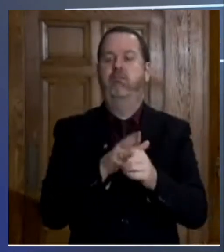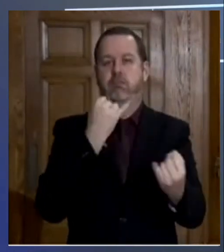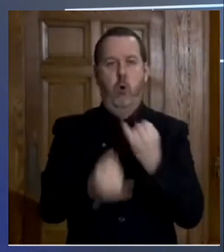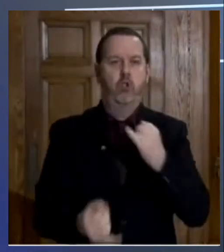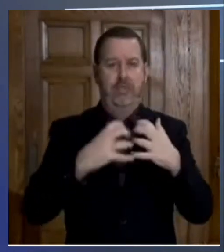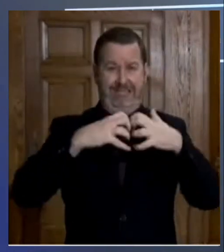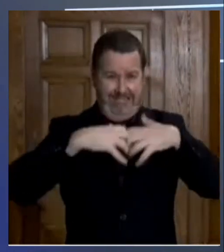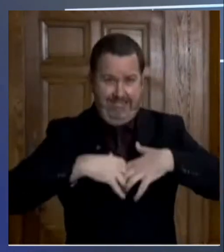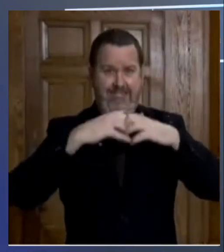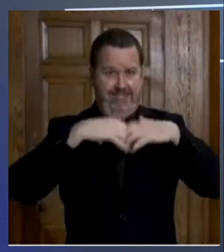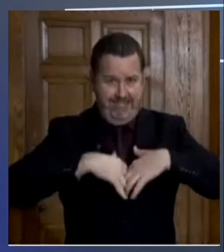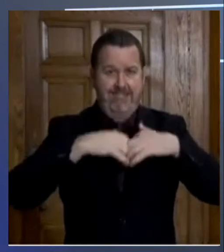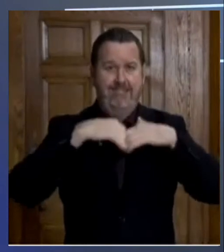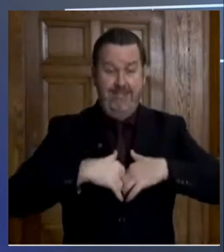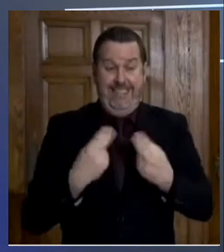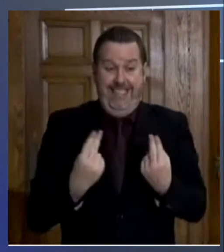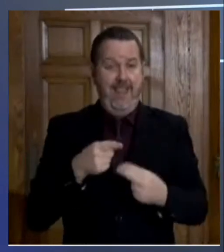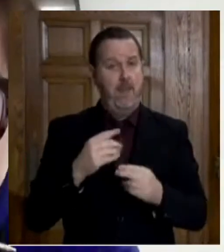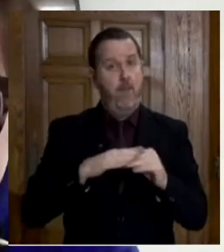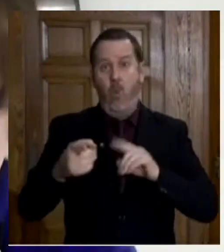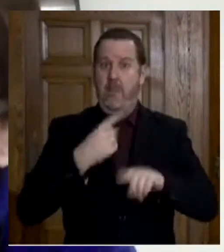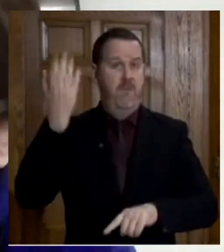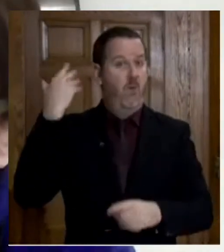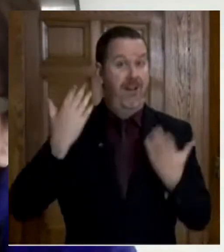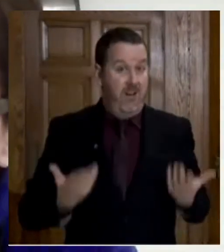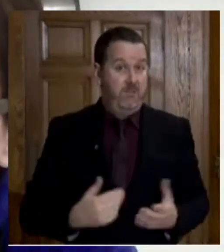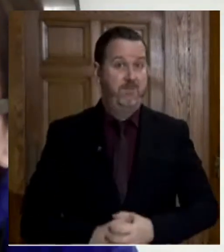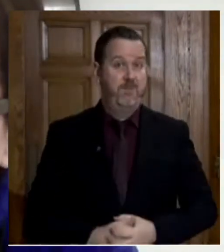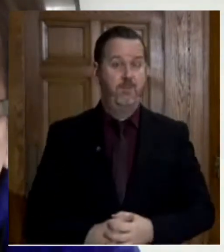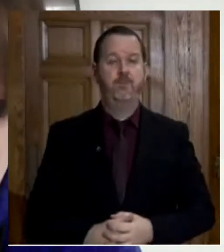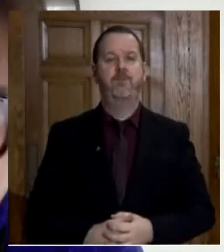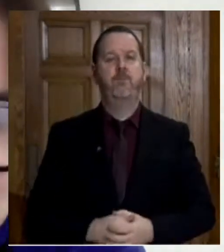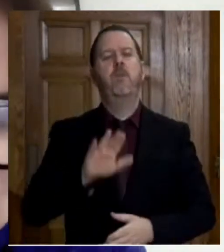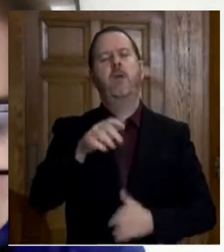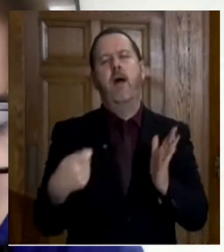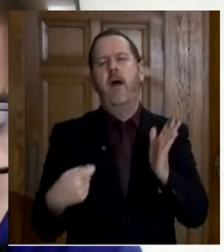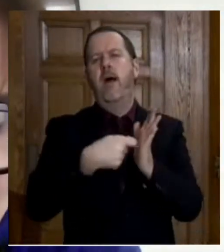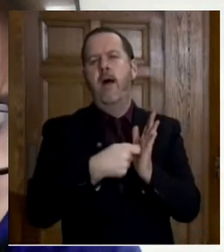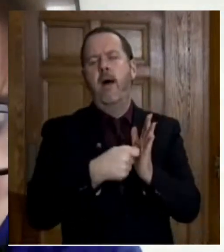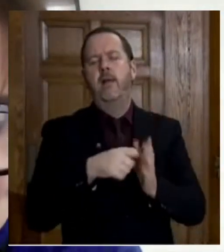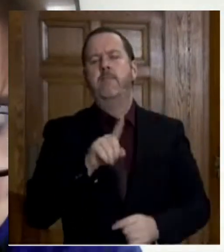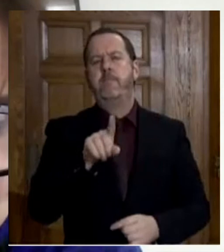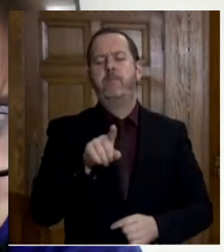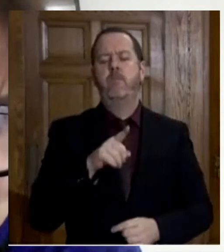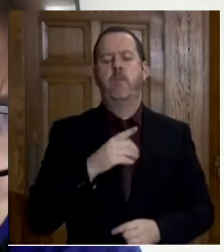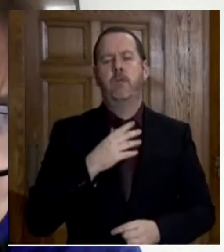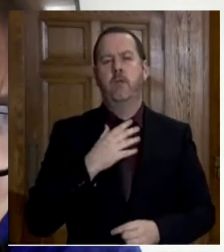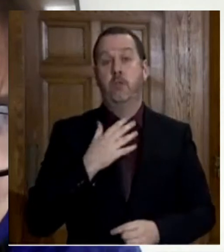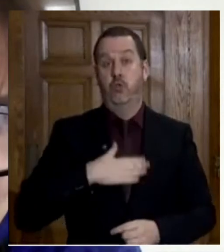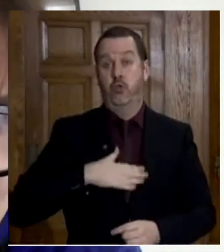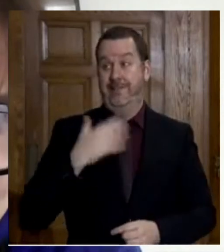need it most. And on that, Minister, we just heard that